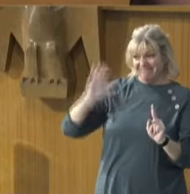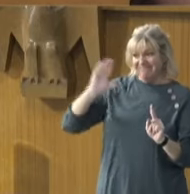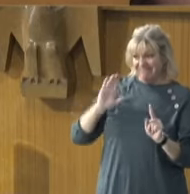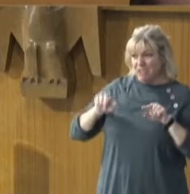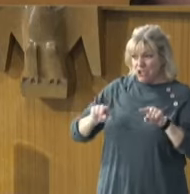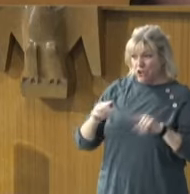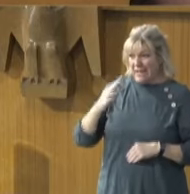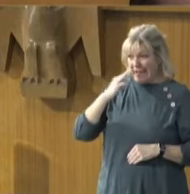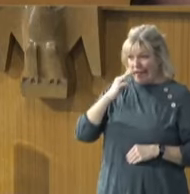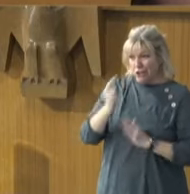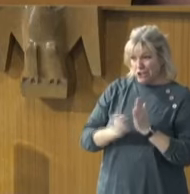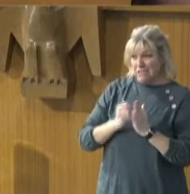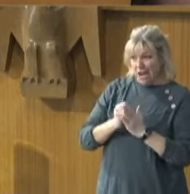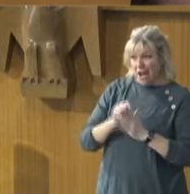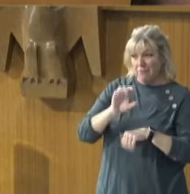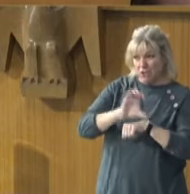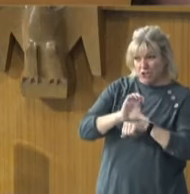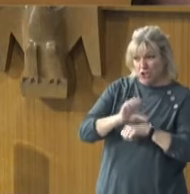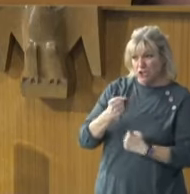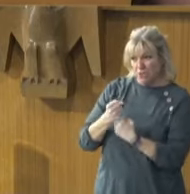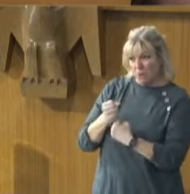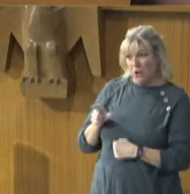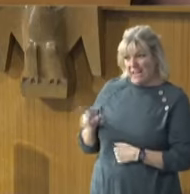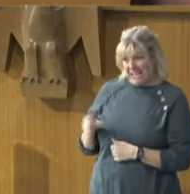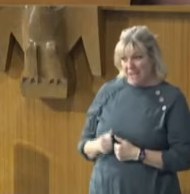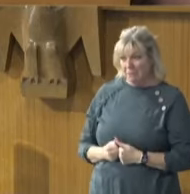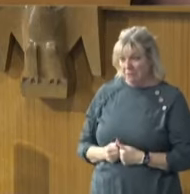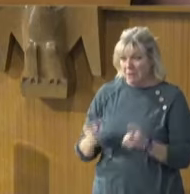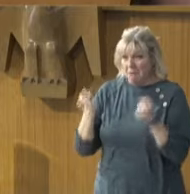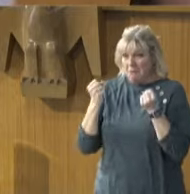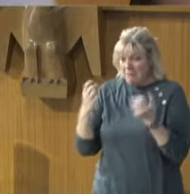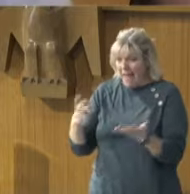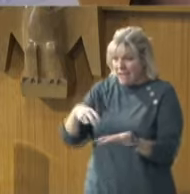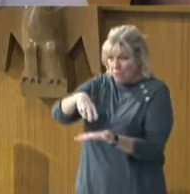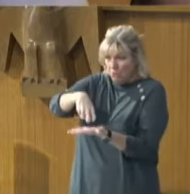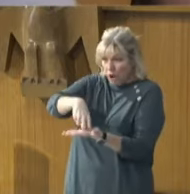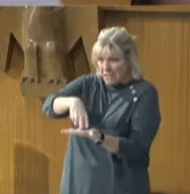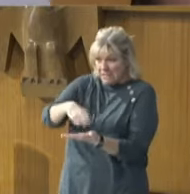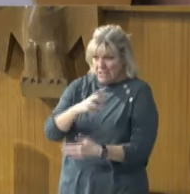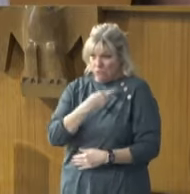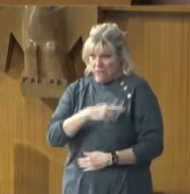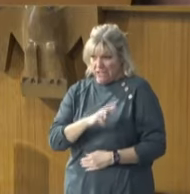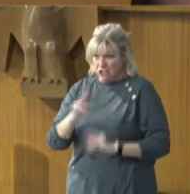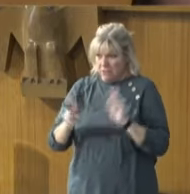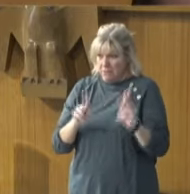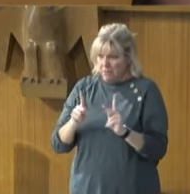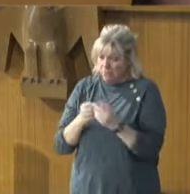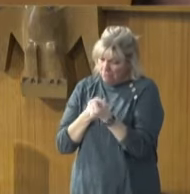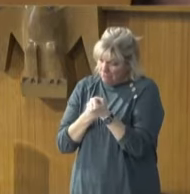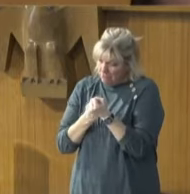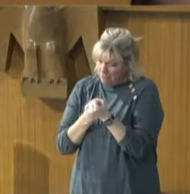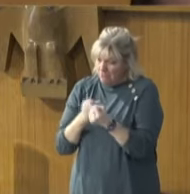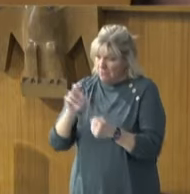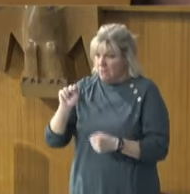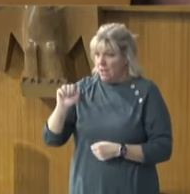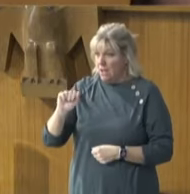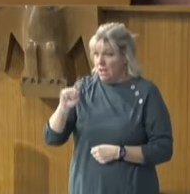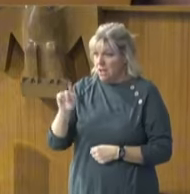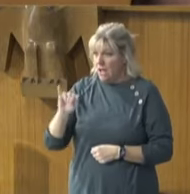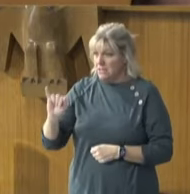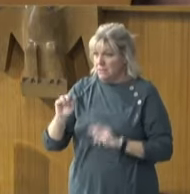and support of Adolf Hitler. Protestants overwhelmingly supported the Nazi party during elections in